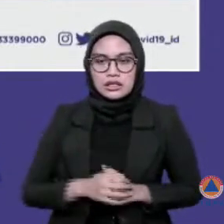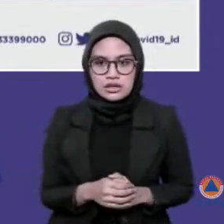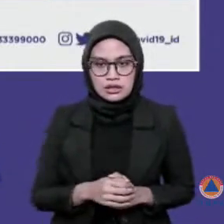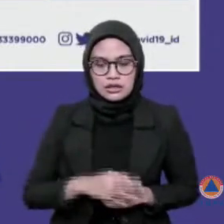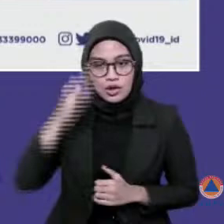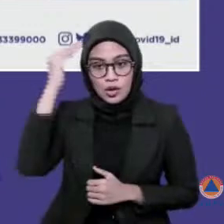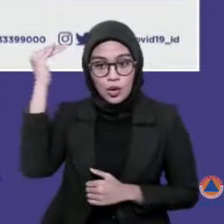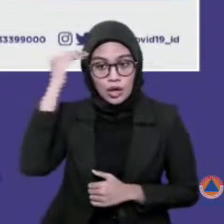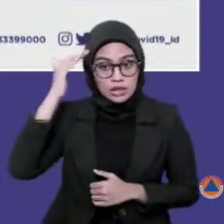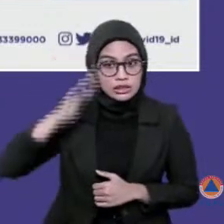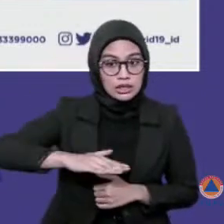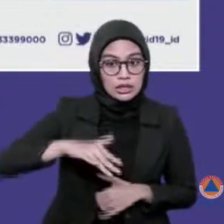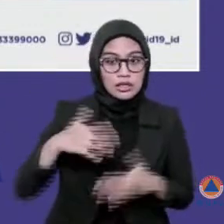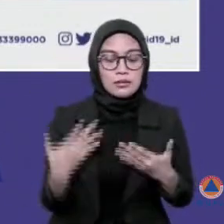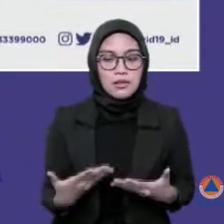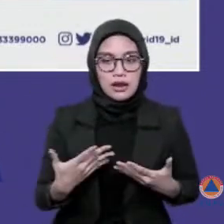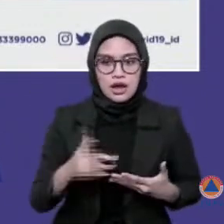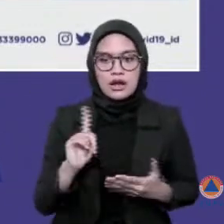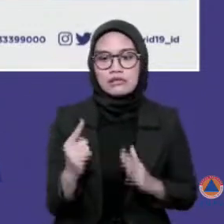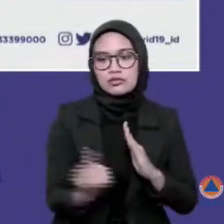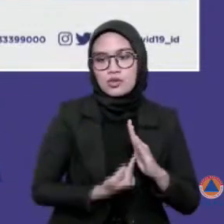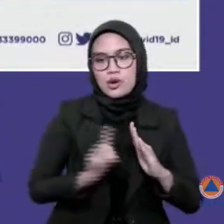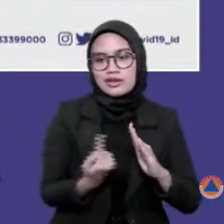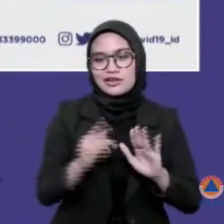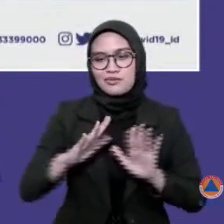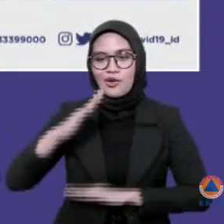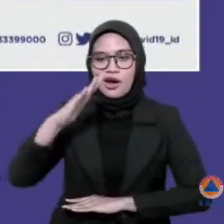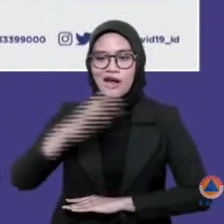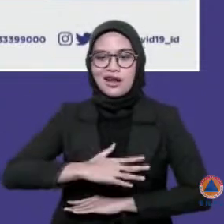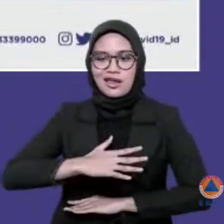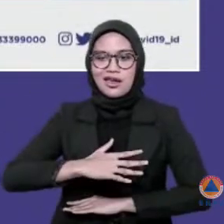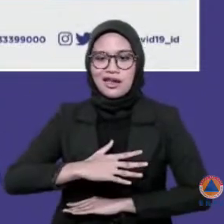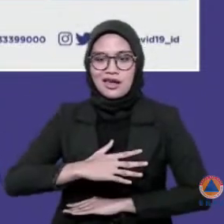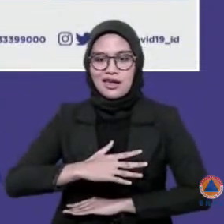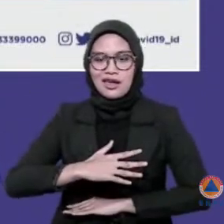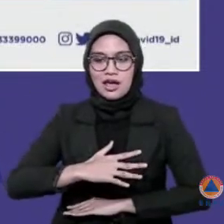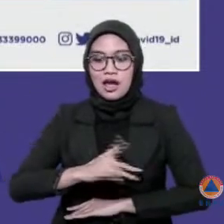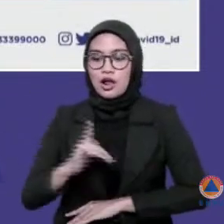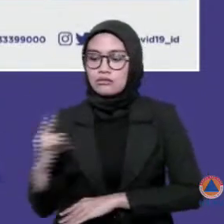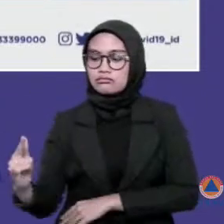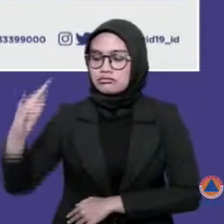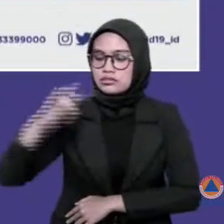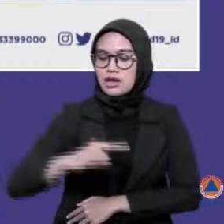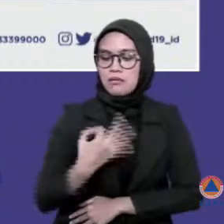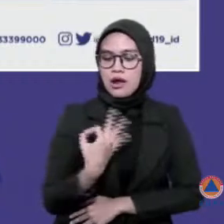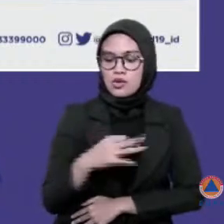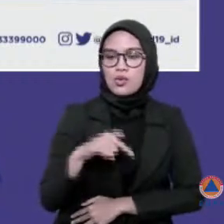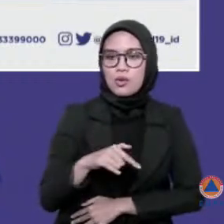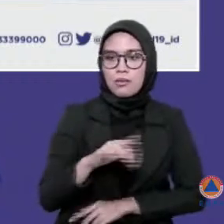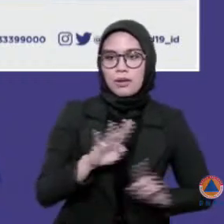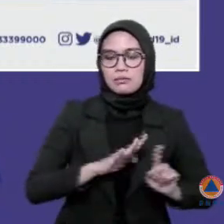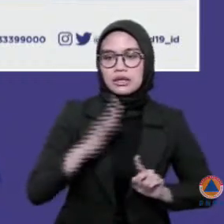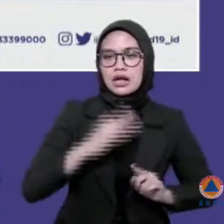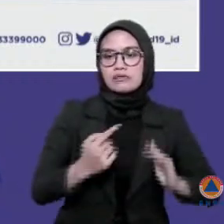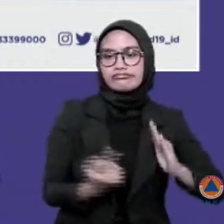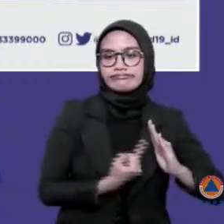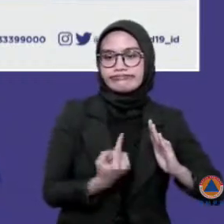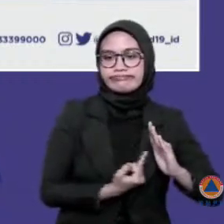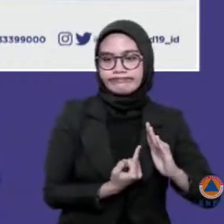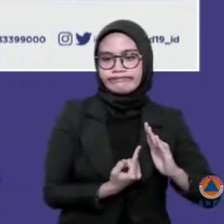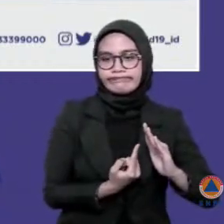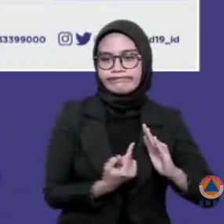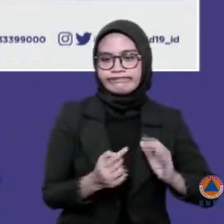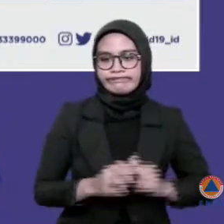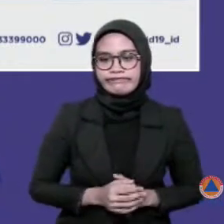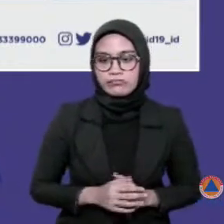mandatory 10-day quarantine and testing after 14 days of arrival. In addition, South Korea has